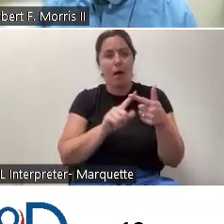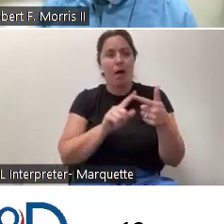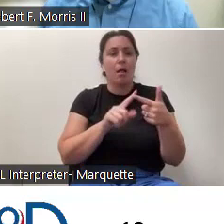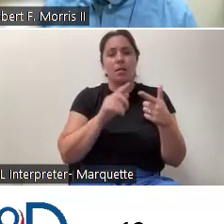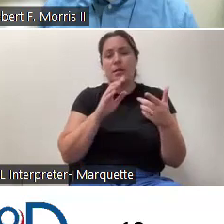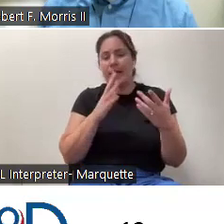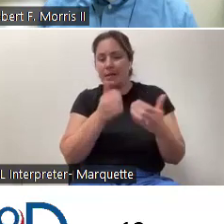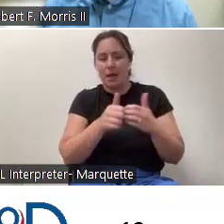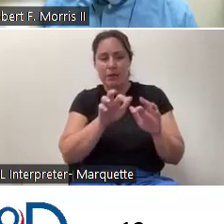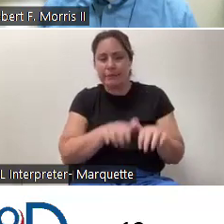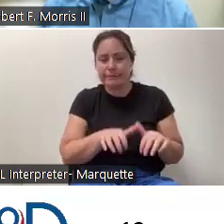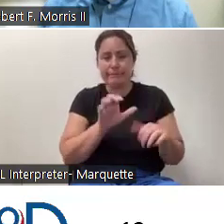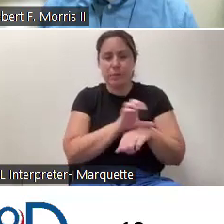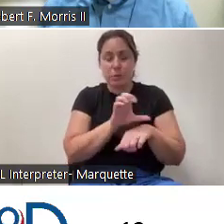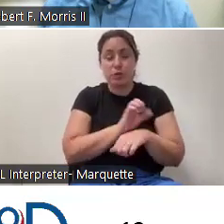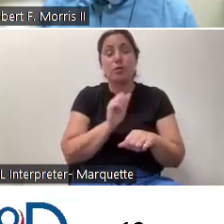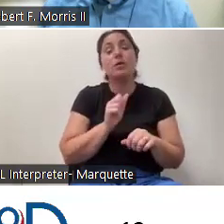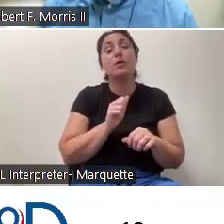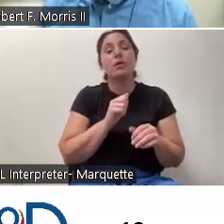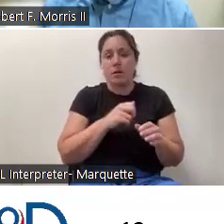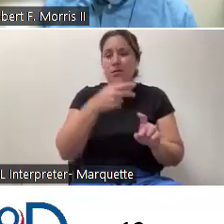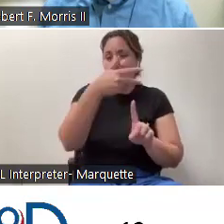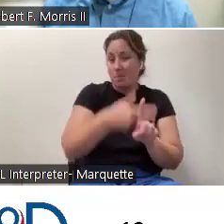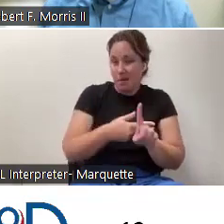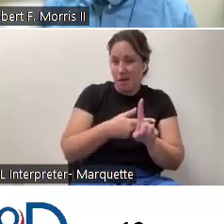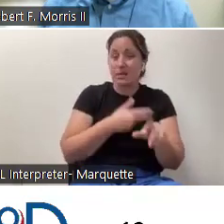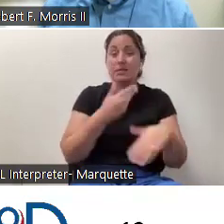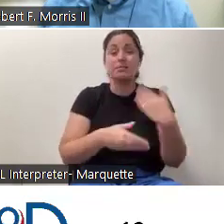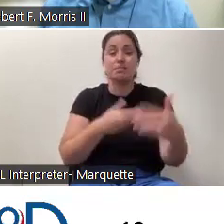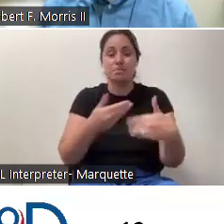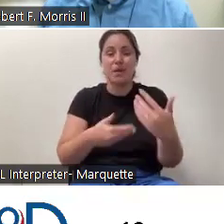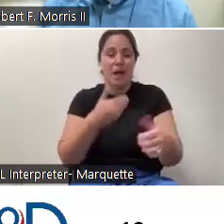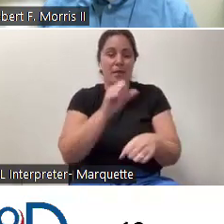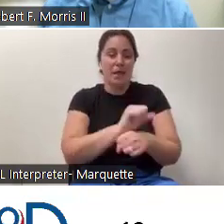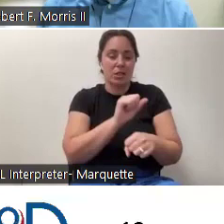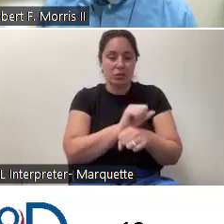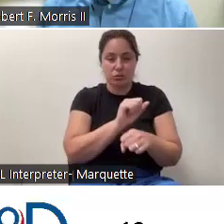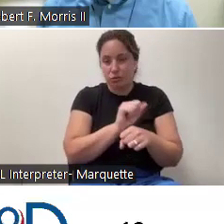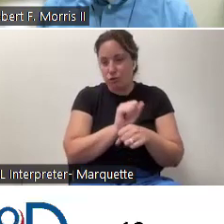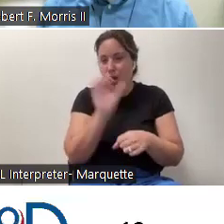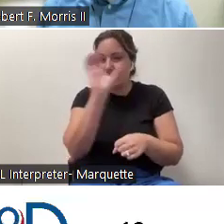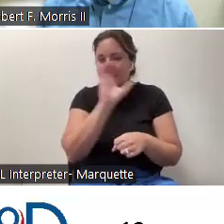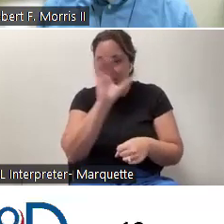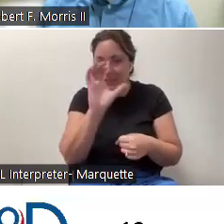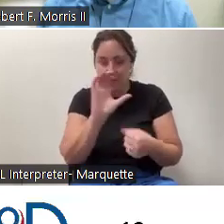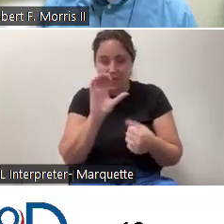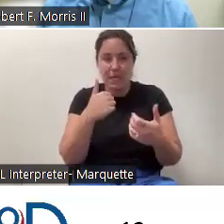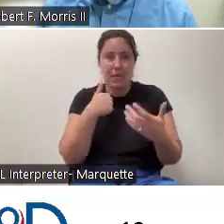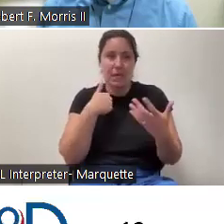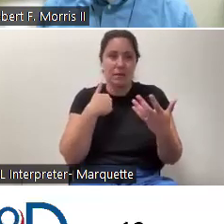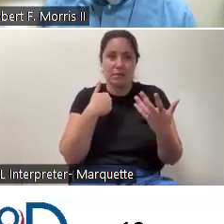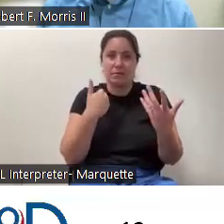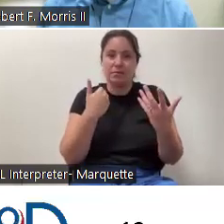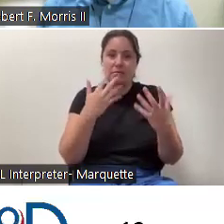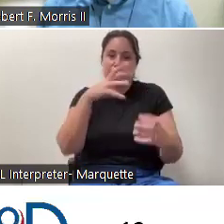months long. And then once that's completed, there's usually some job seeking responsibilities that go along with it. When that plan is completed, then